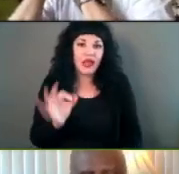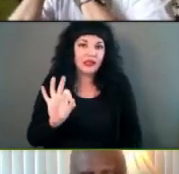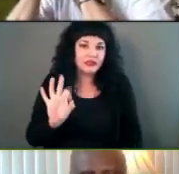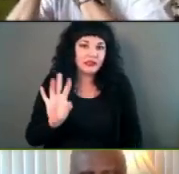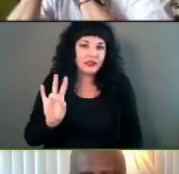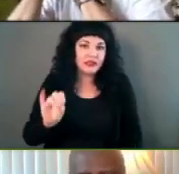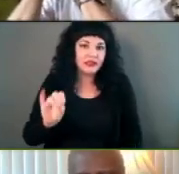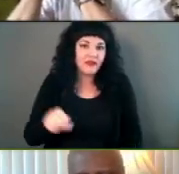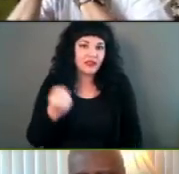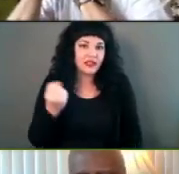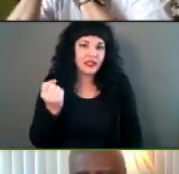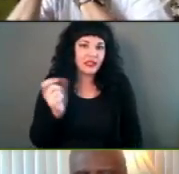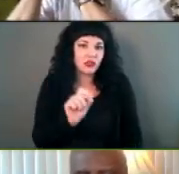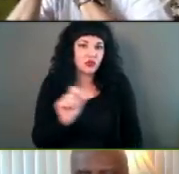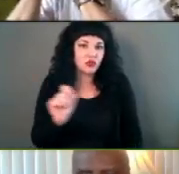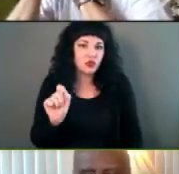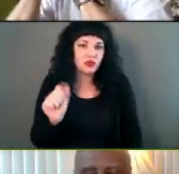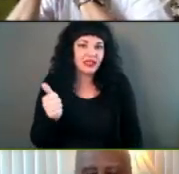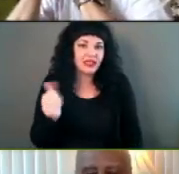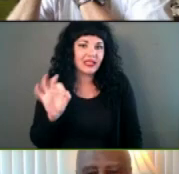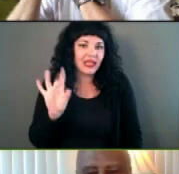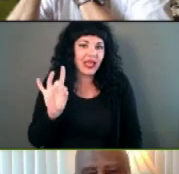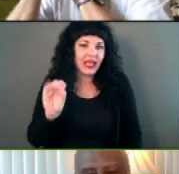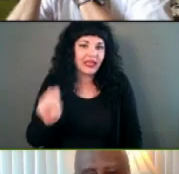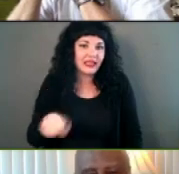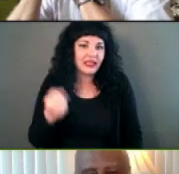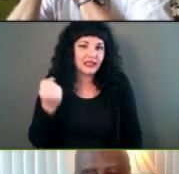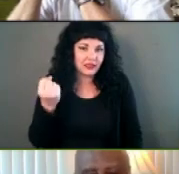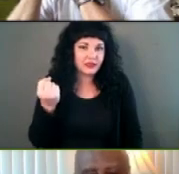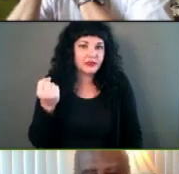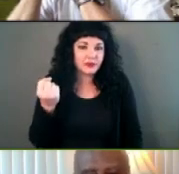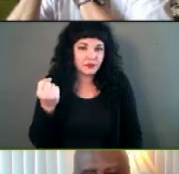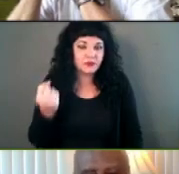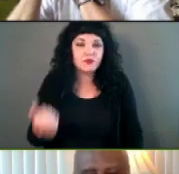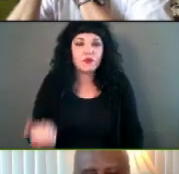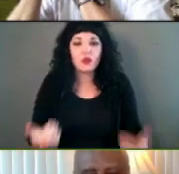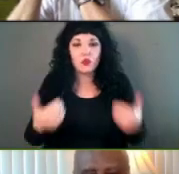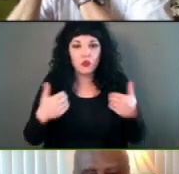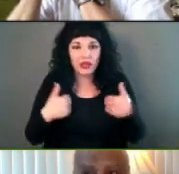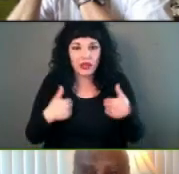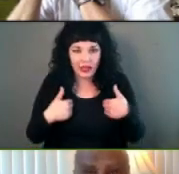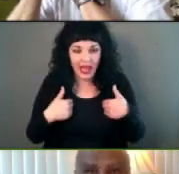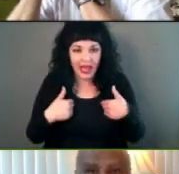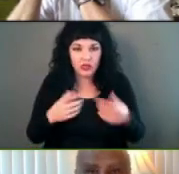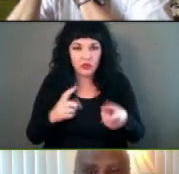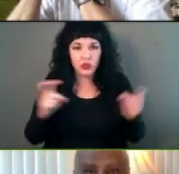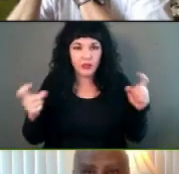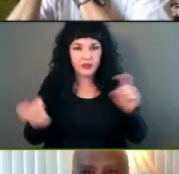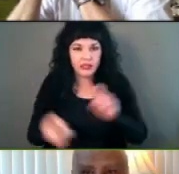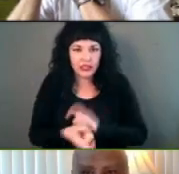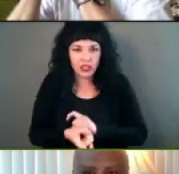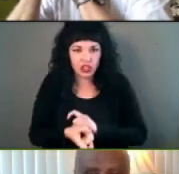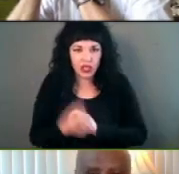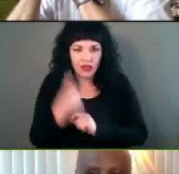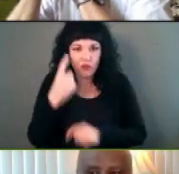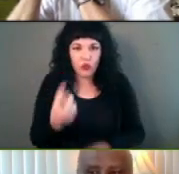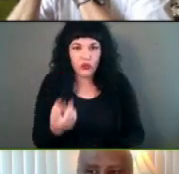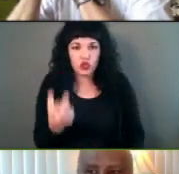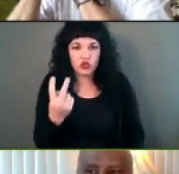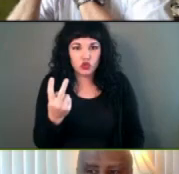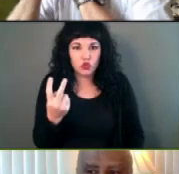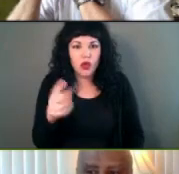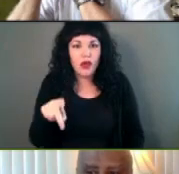1970s and into the 80s, there was a repositioning of the two-party system in this country. And white